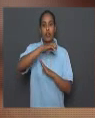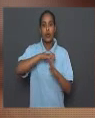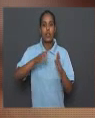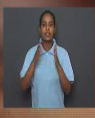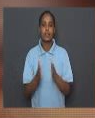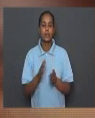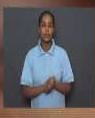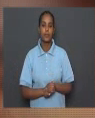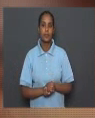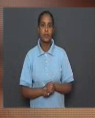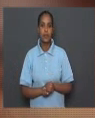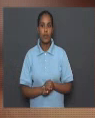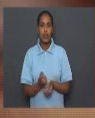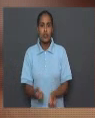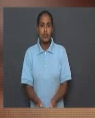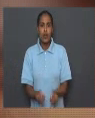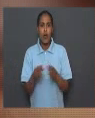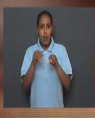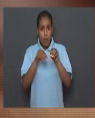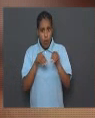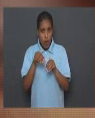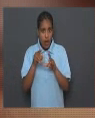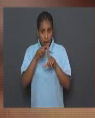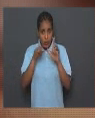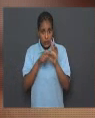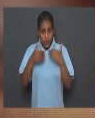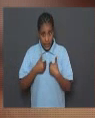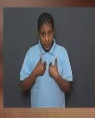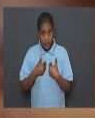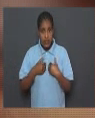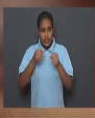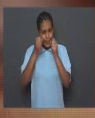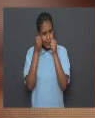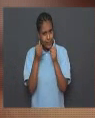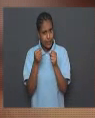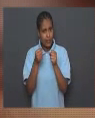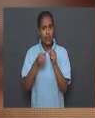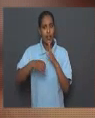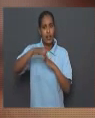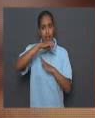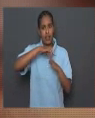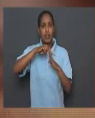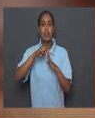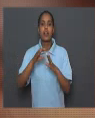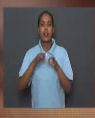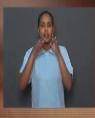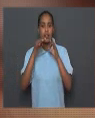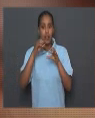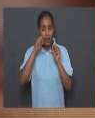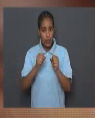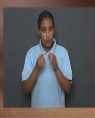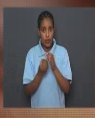electrolysis. The more mobile ions present, the stronger the electrical current can flow